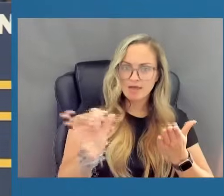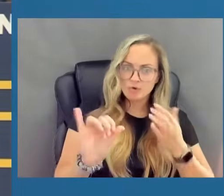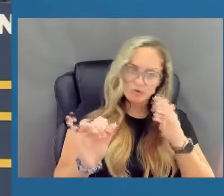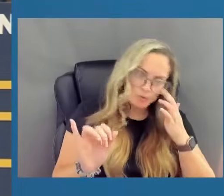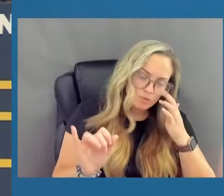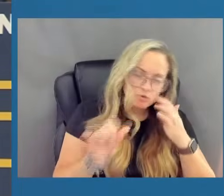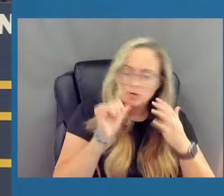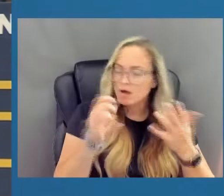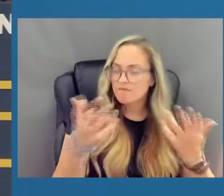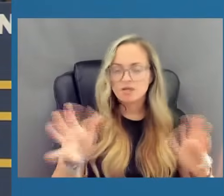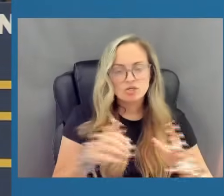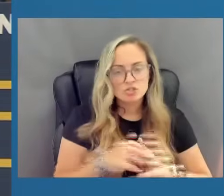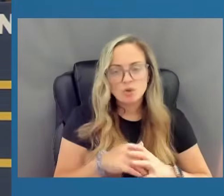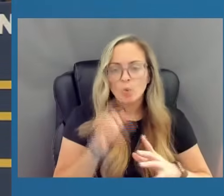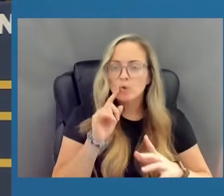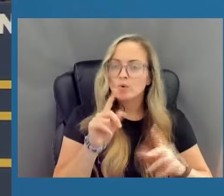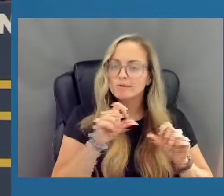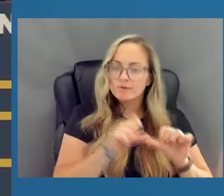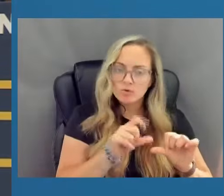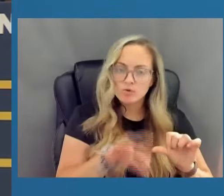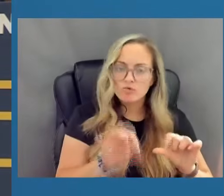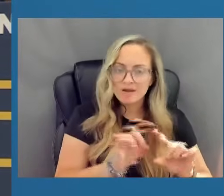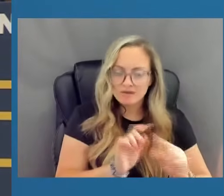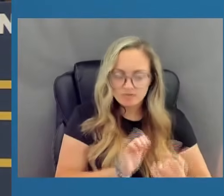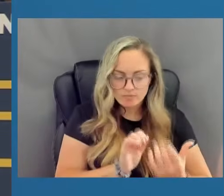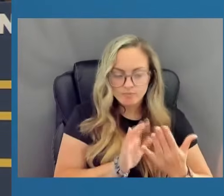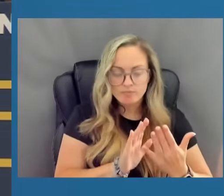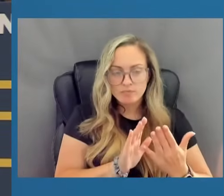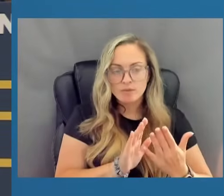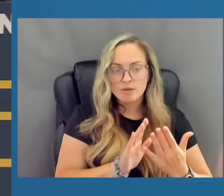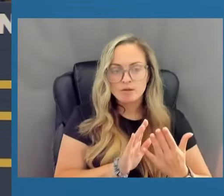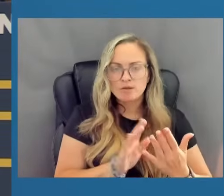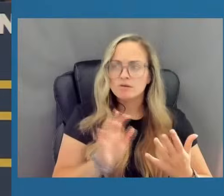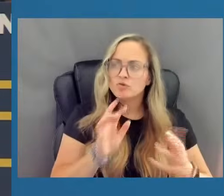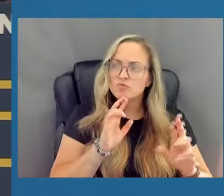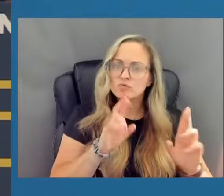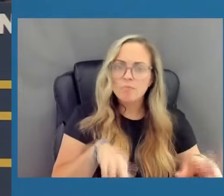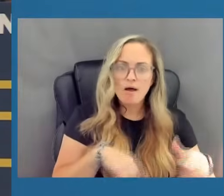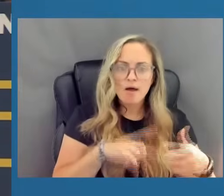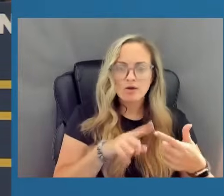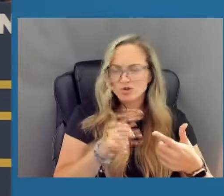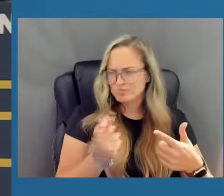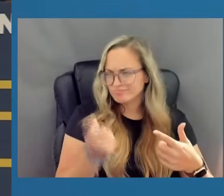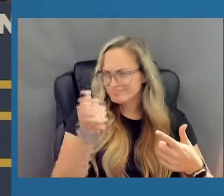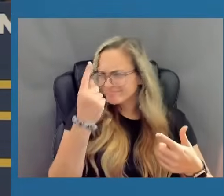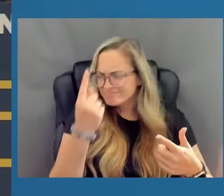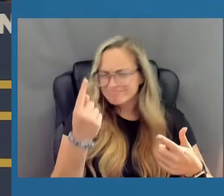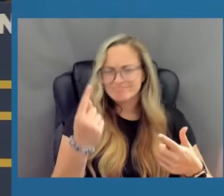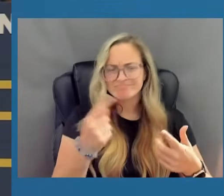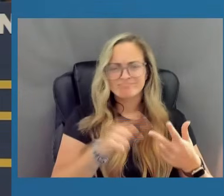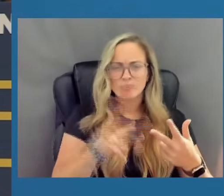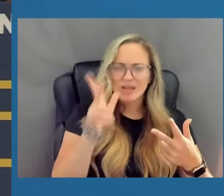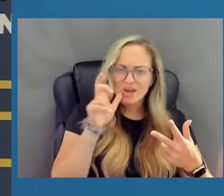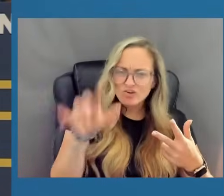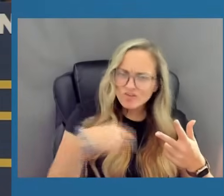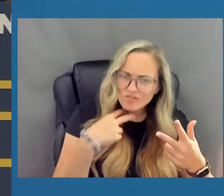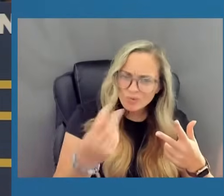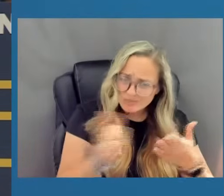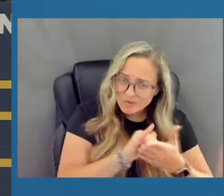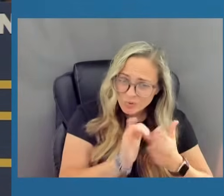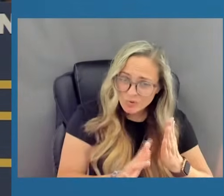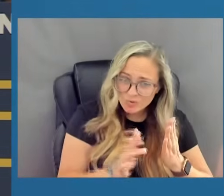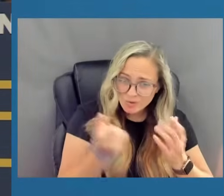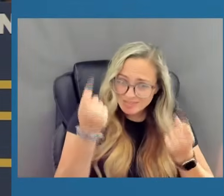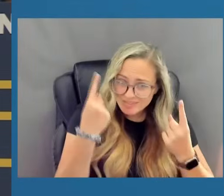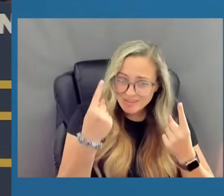finding ways in light of what is going on there to be responsive, to show we get it, we understand, we hear your voices, New Yorkers, and